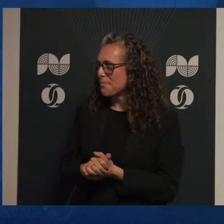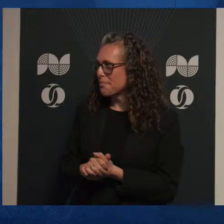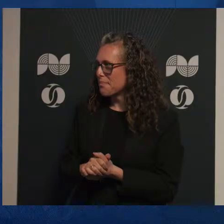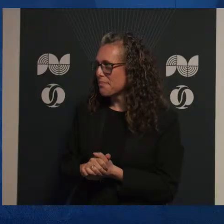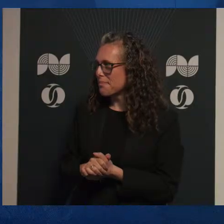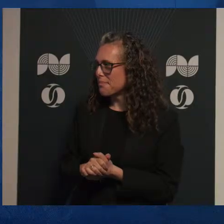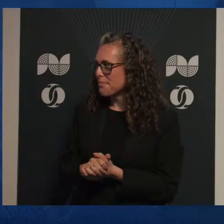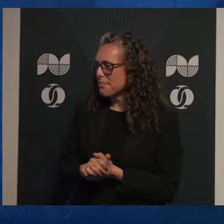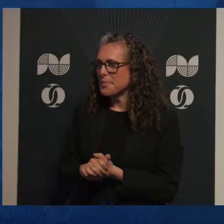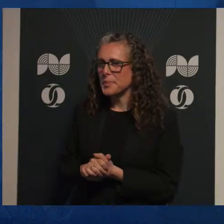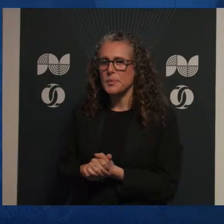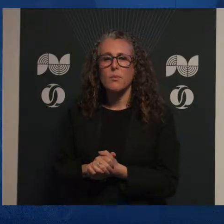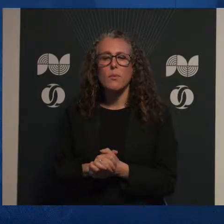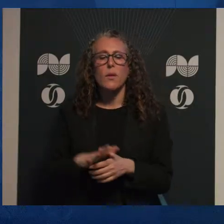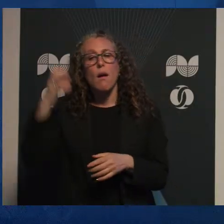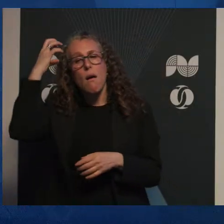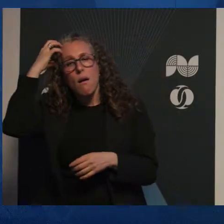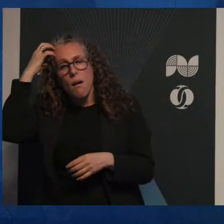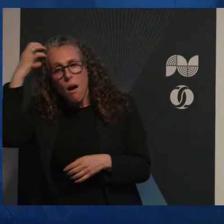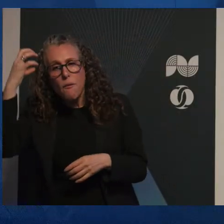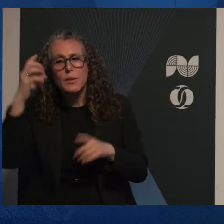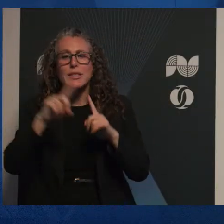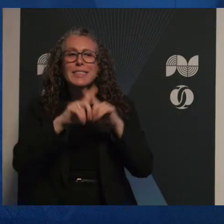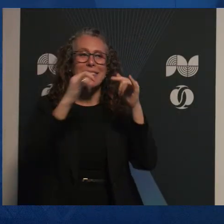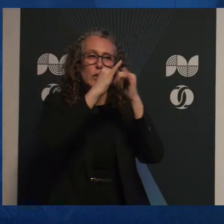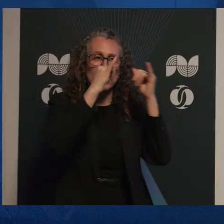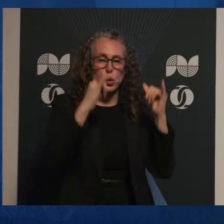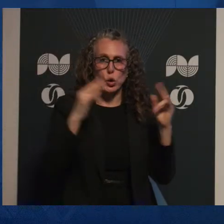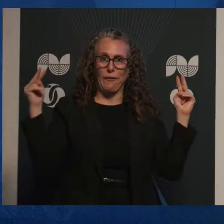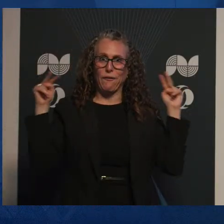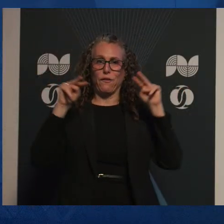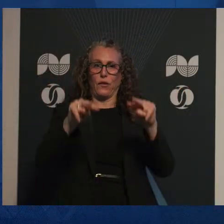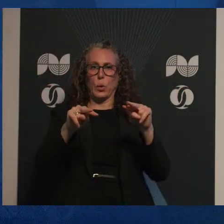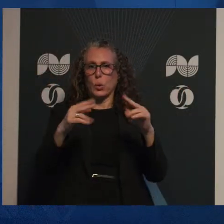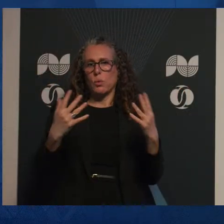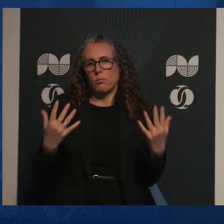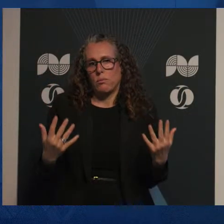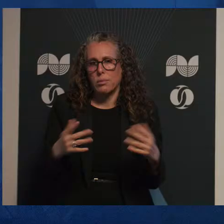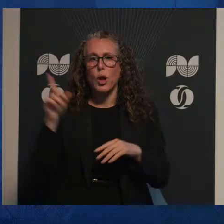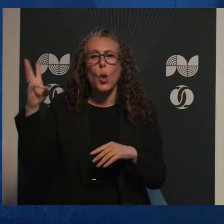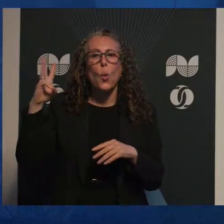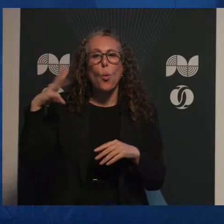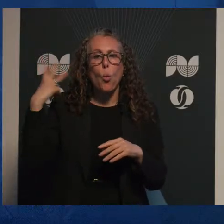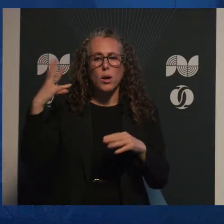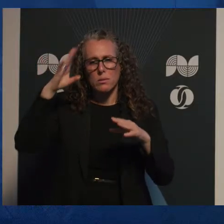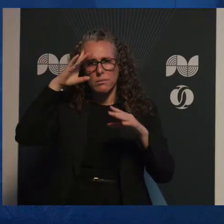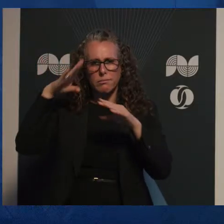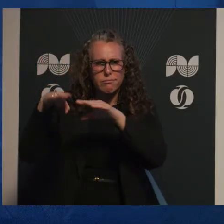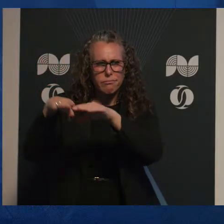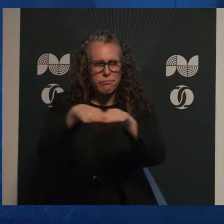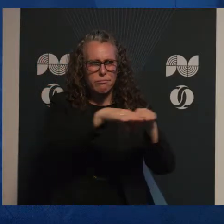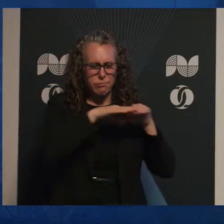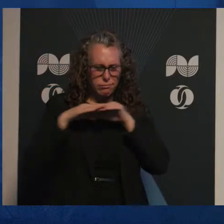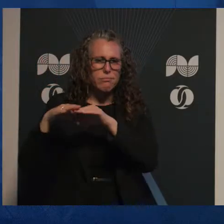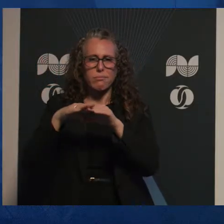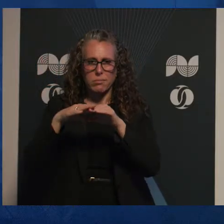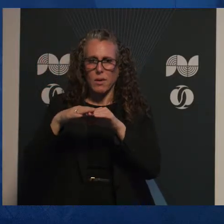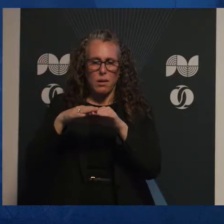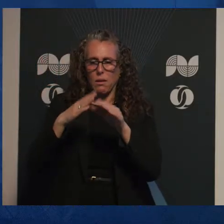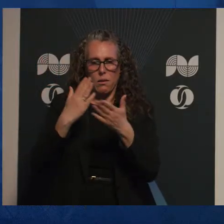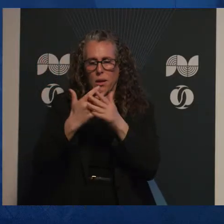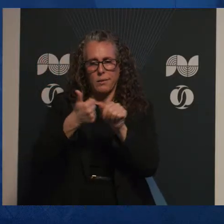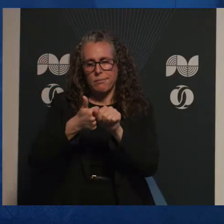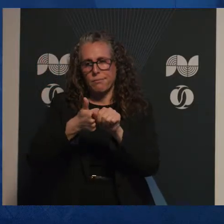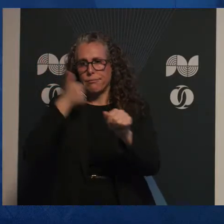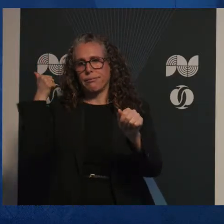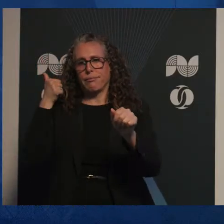institutions actually do think about the economy. The Washington consensus, I think we can all agree, has been left to some extent behind.